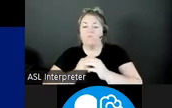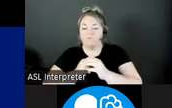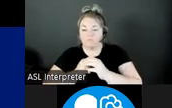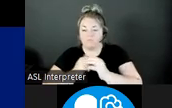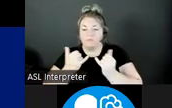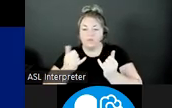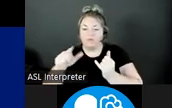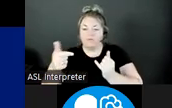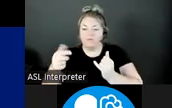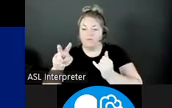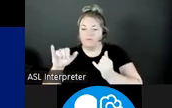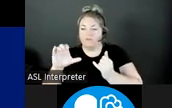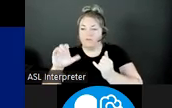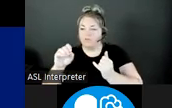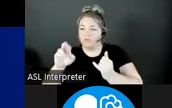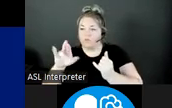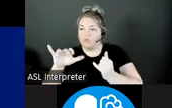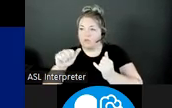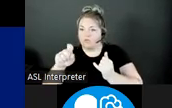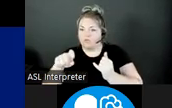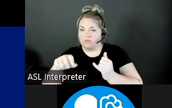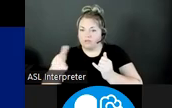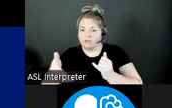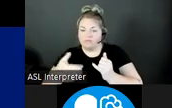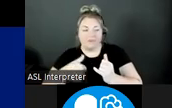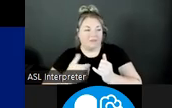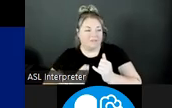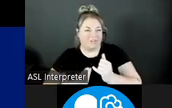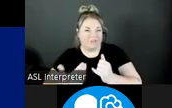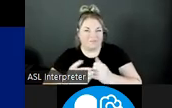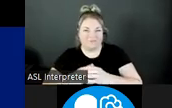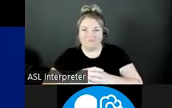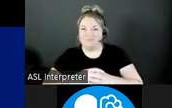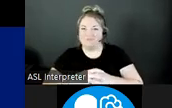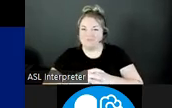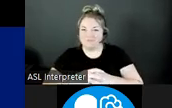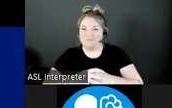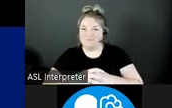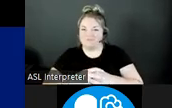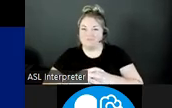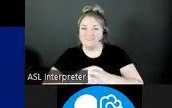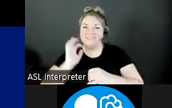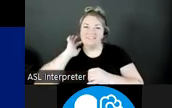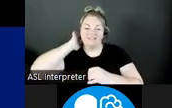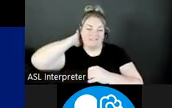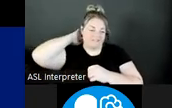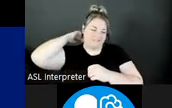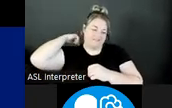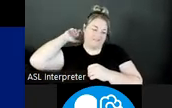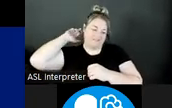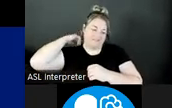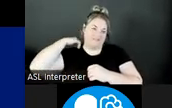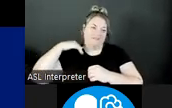to Victoria, who should be on. I'm here. Hi, thank you. My name